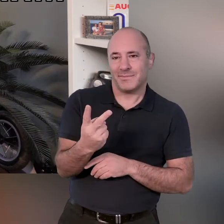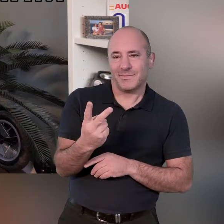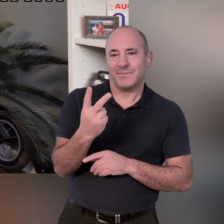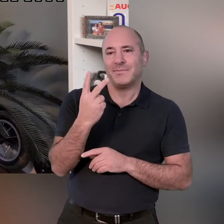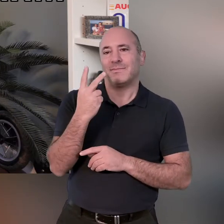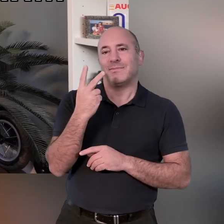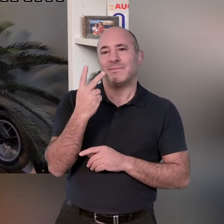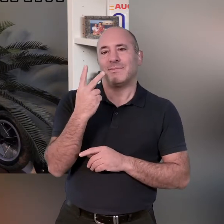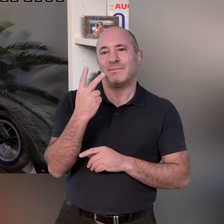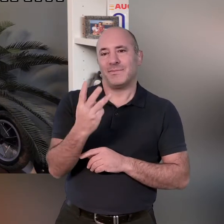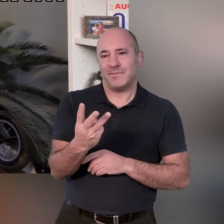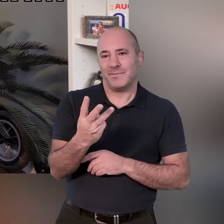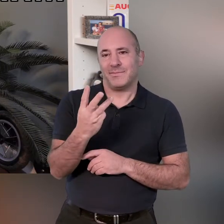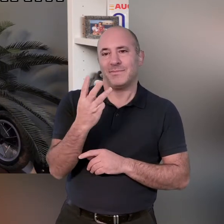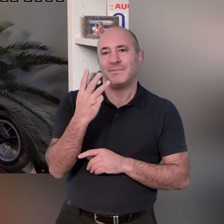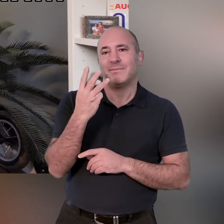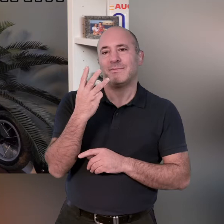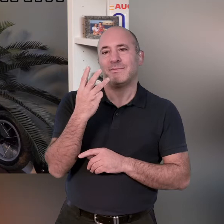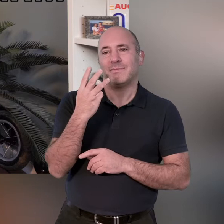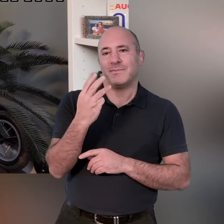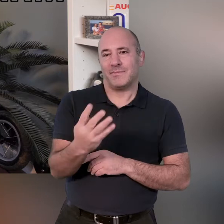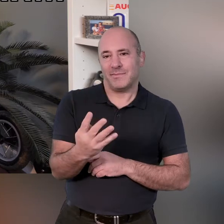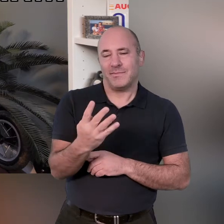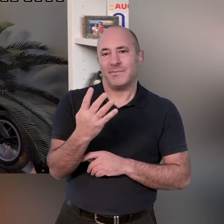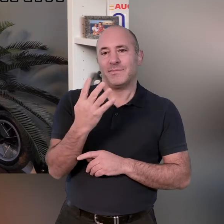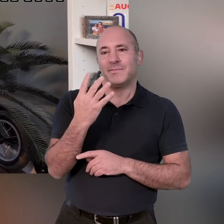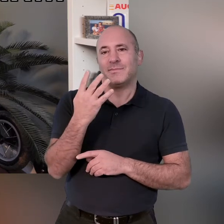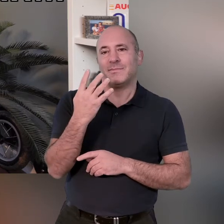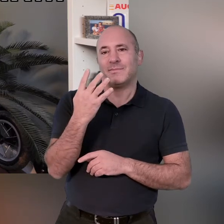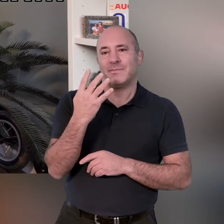2, 3, 4,